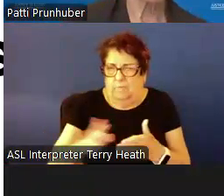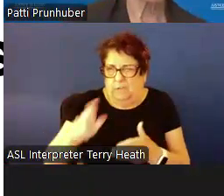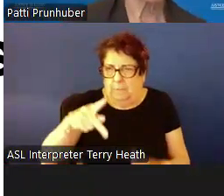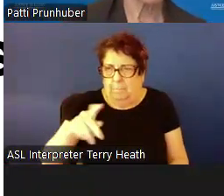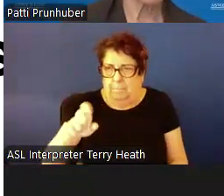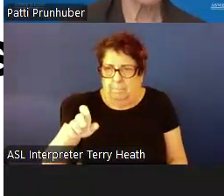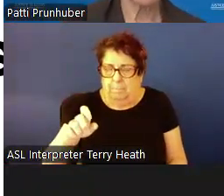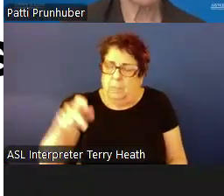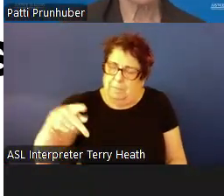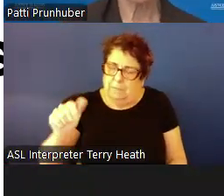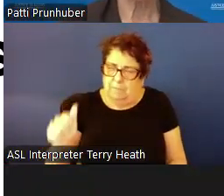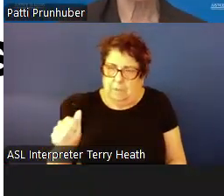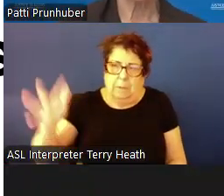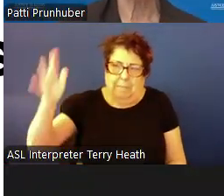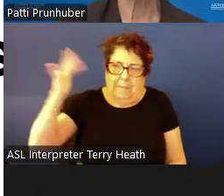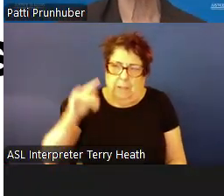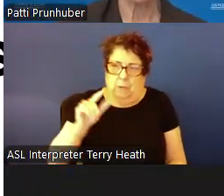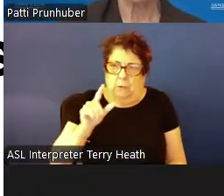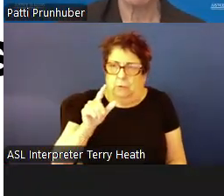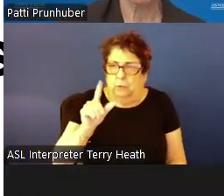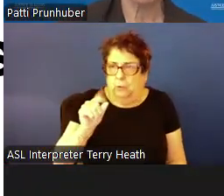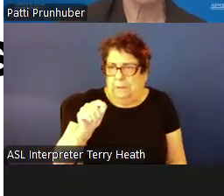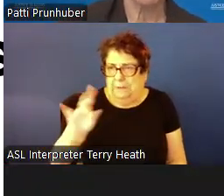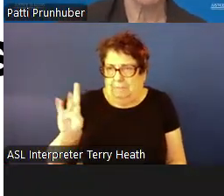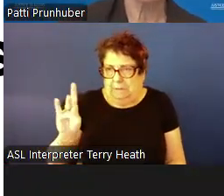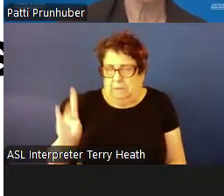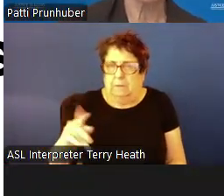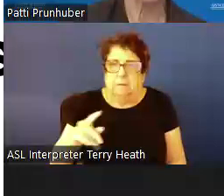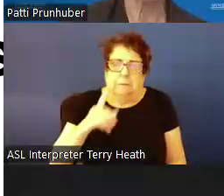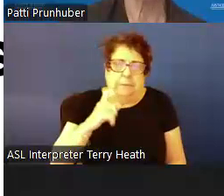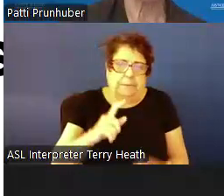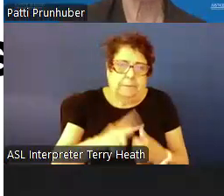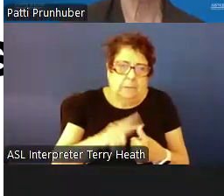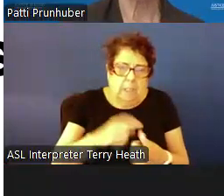it showed that due to a combination of economic and